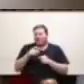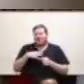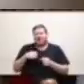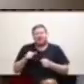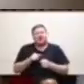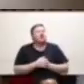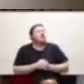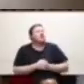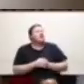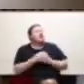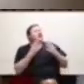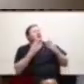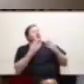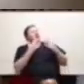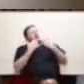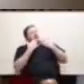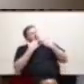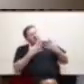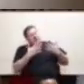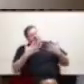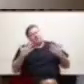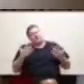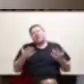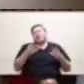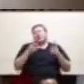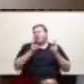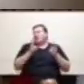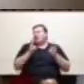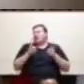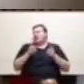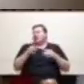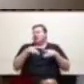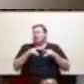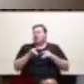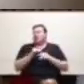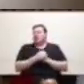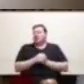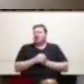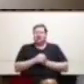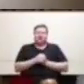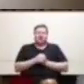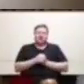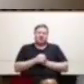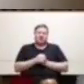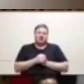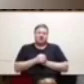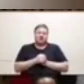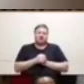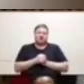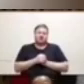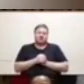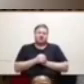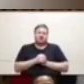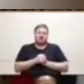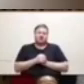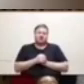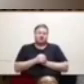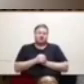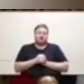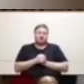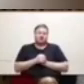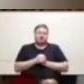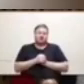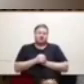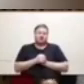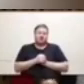No, thank you very much once again, Chair. With regard to the billing